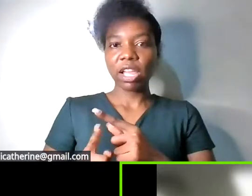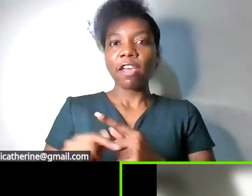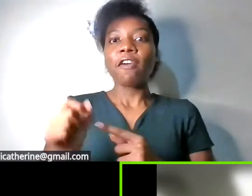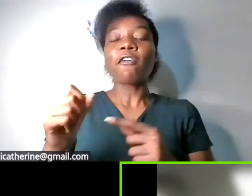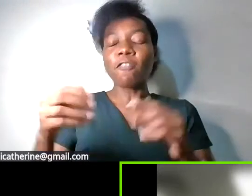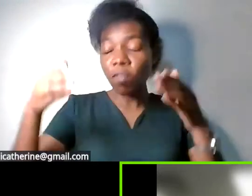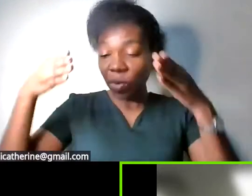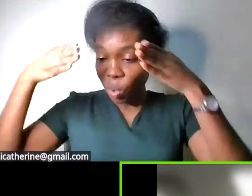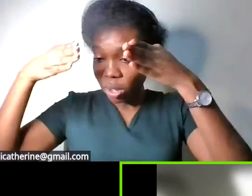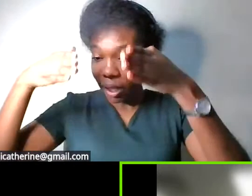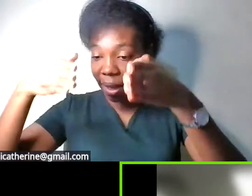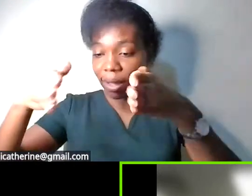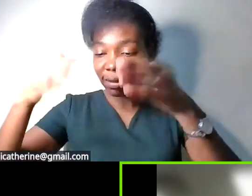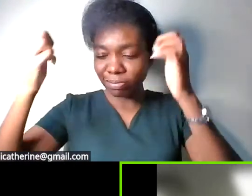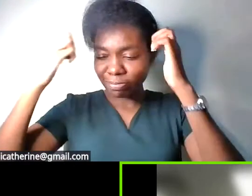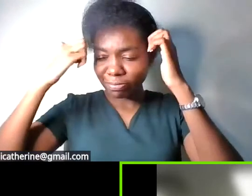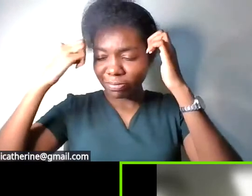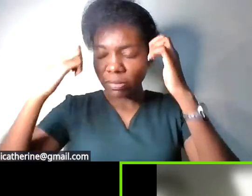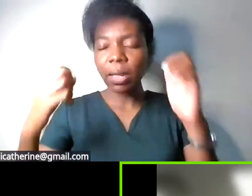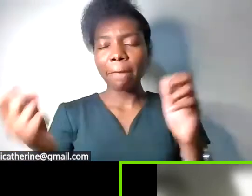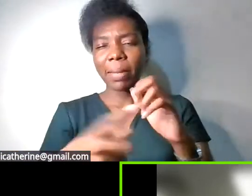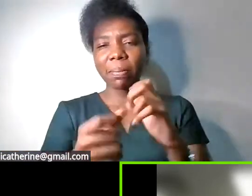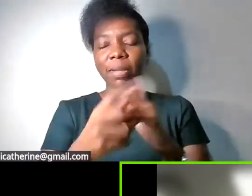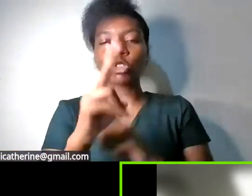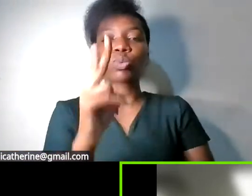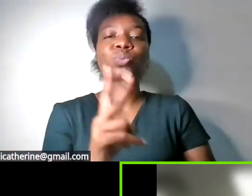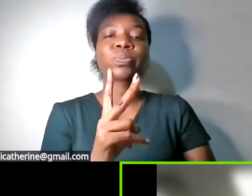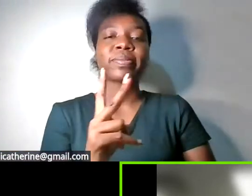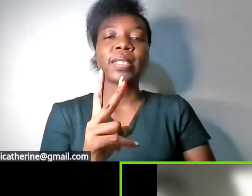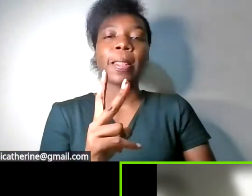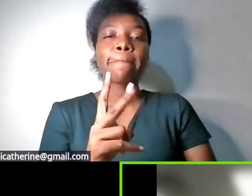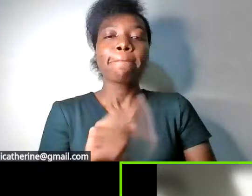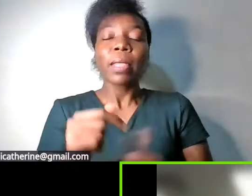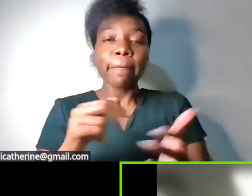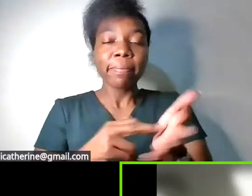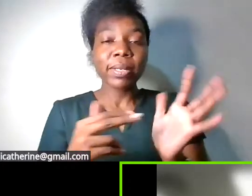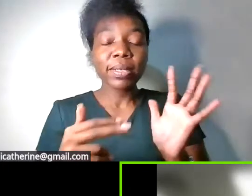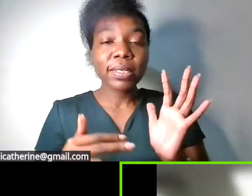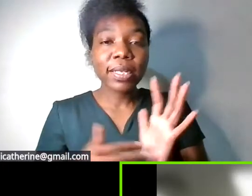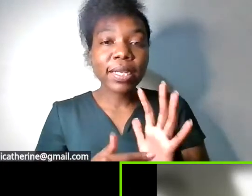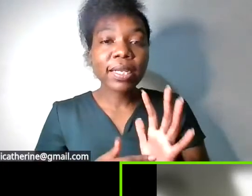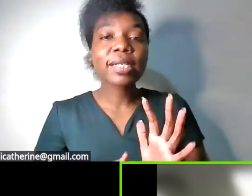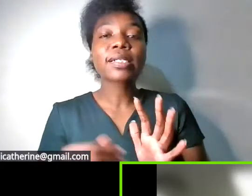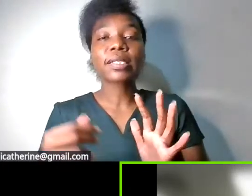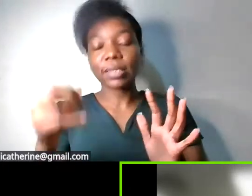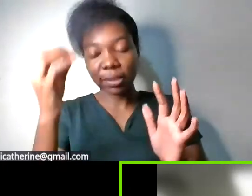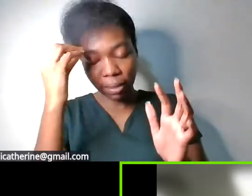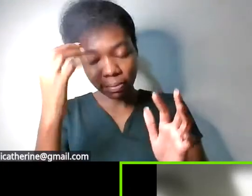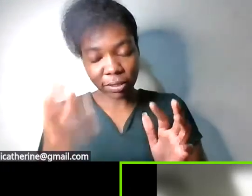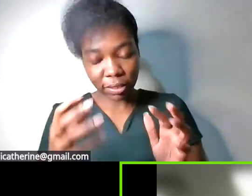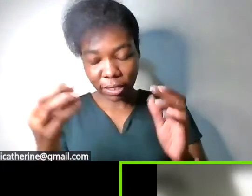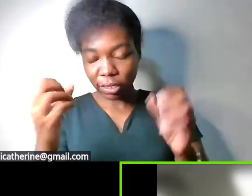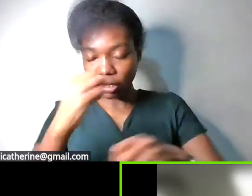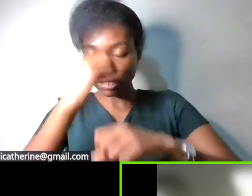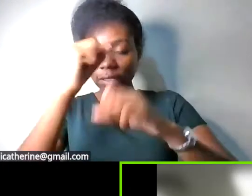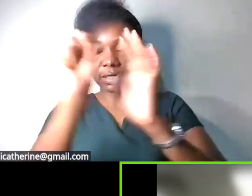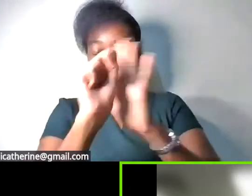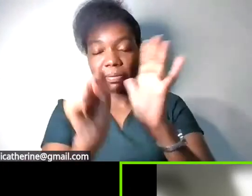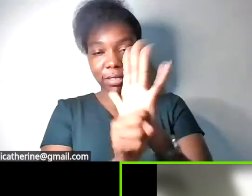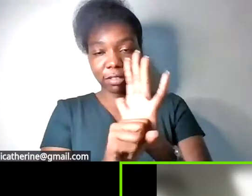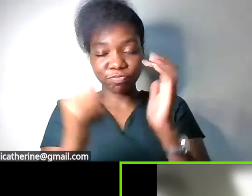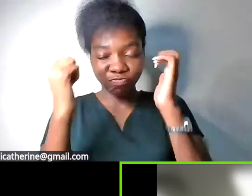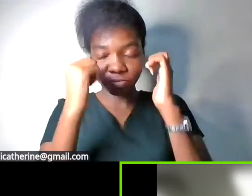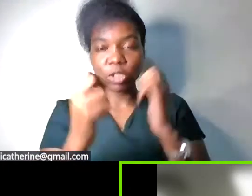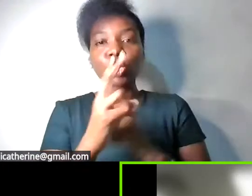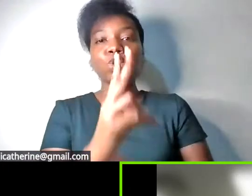2 months. They only take 2 subjects for the 2 semesters, which means at the end of that semester, they only have to focus